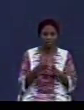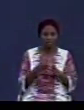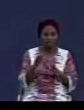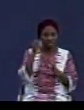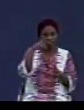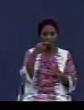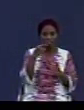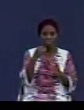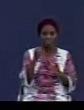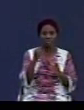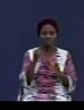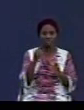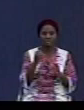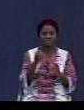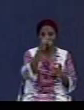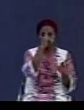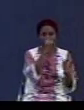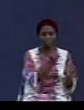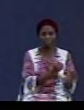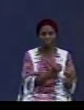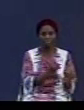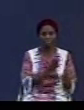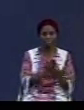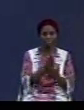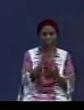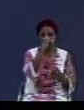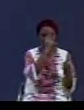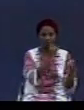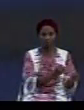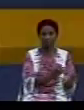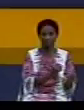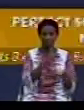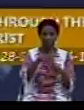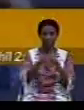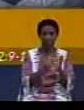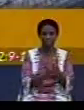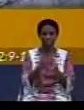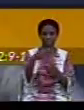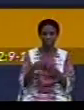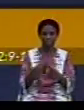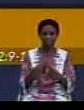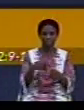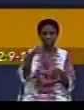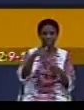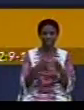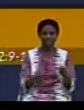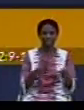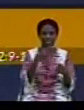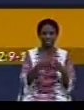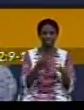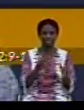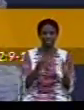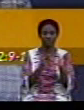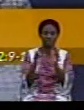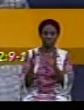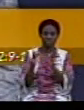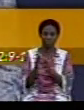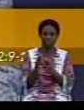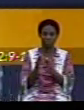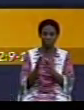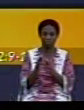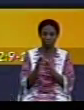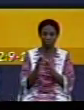faith. Through faith in that name, in the name of Jesus, It's